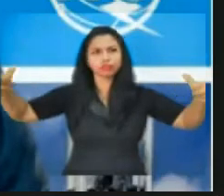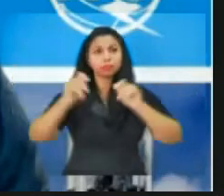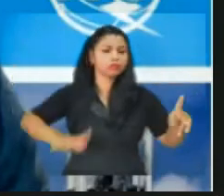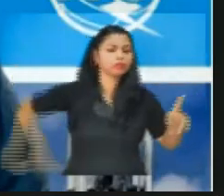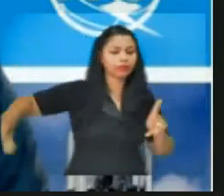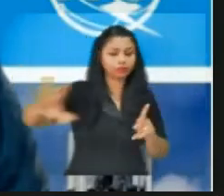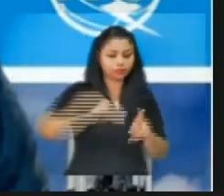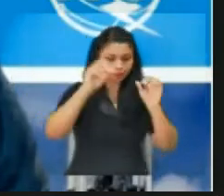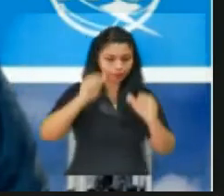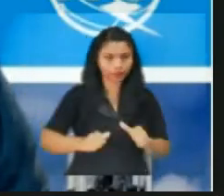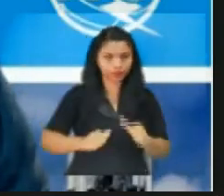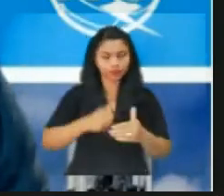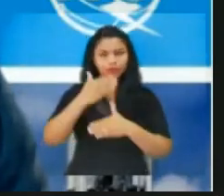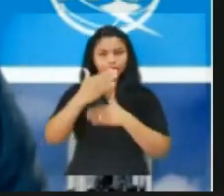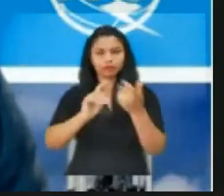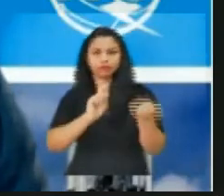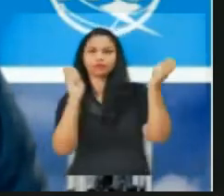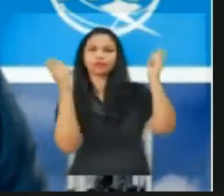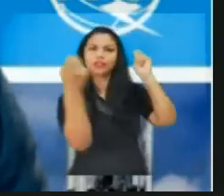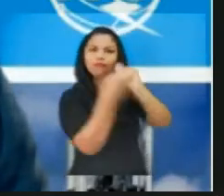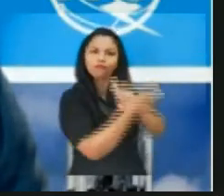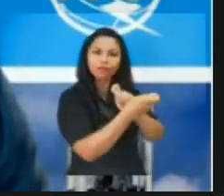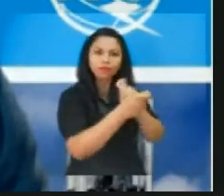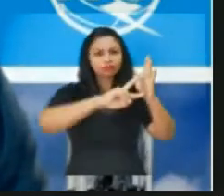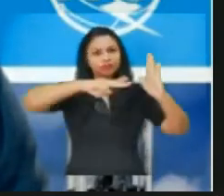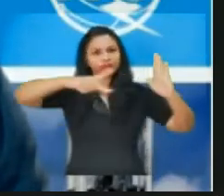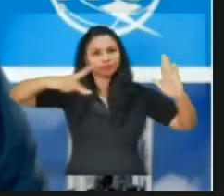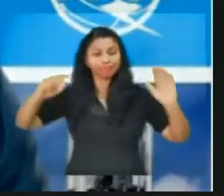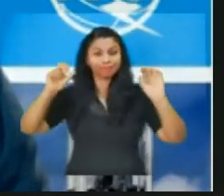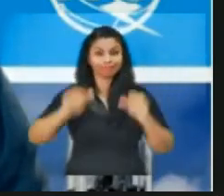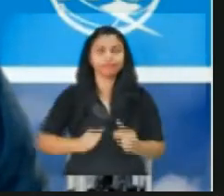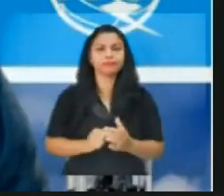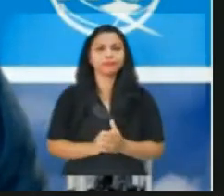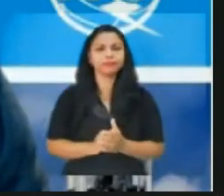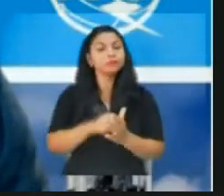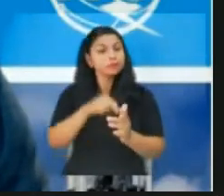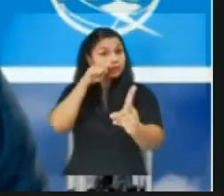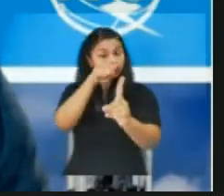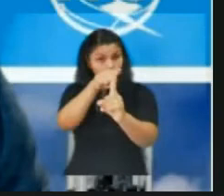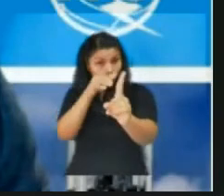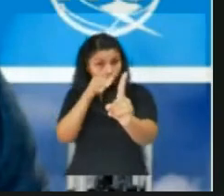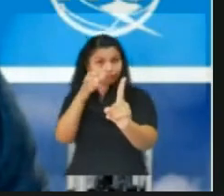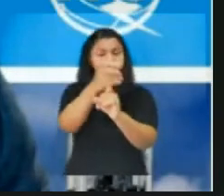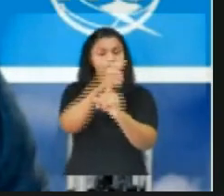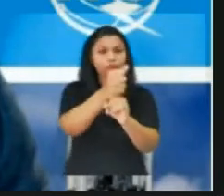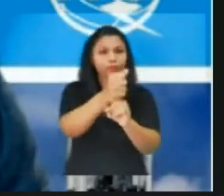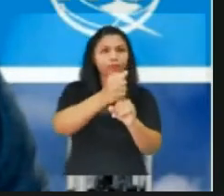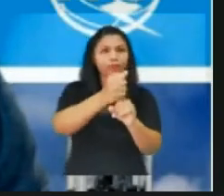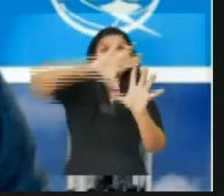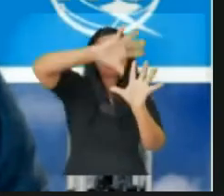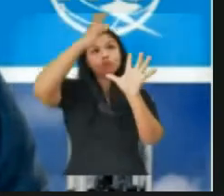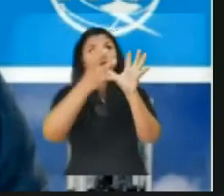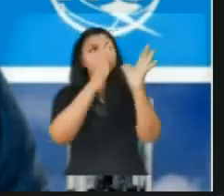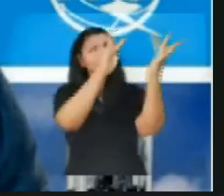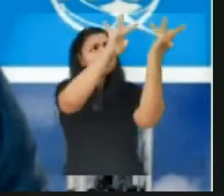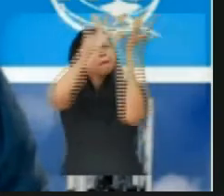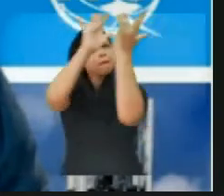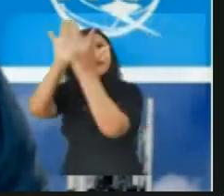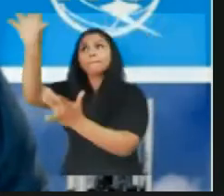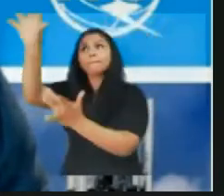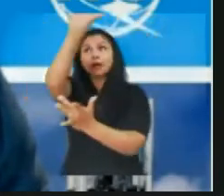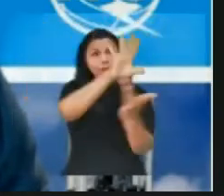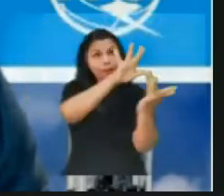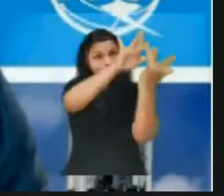to all peoples and to make a reality of the digital transformation. In order to achieve the connecting of the rest of the half